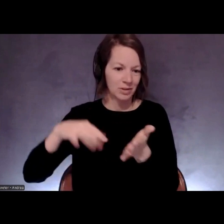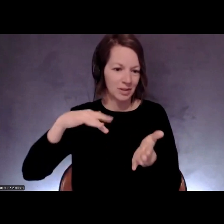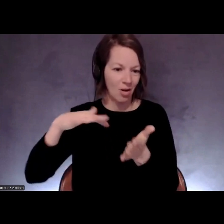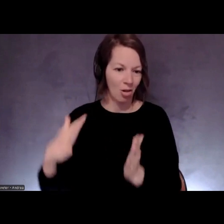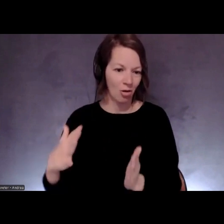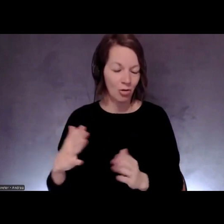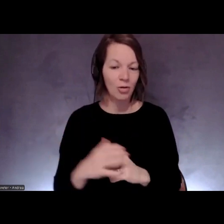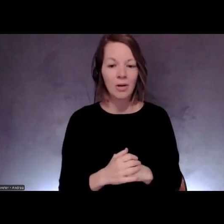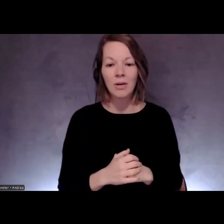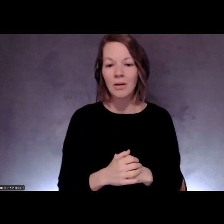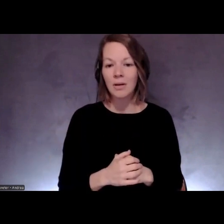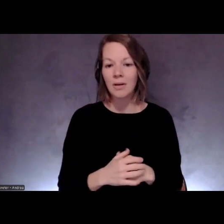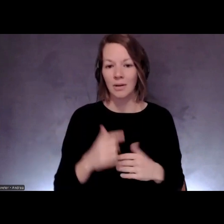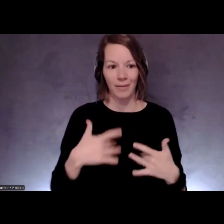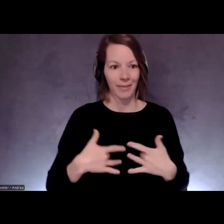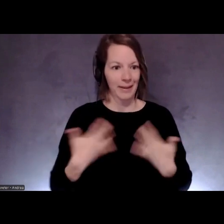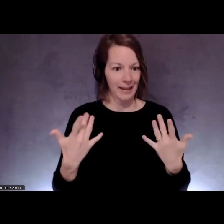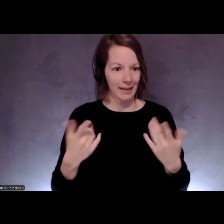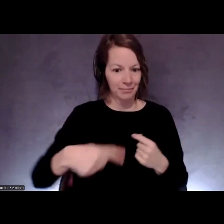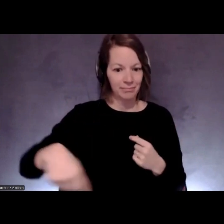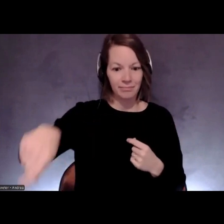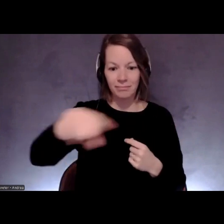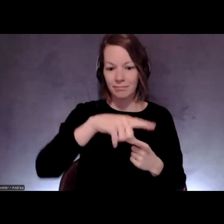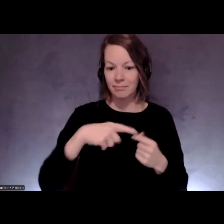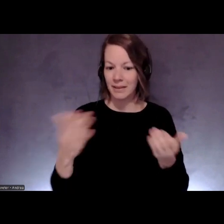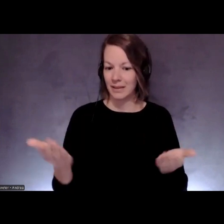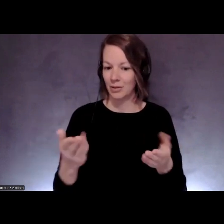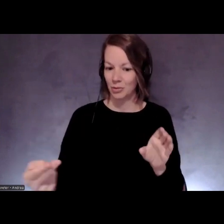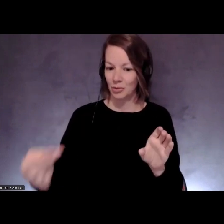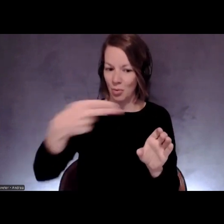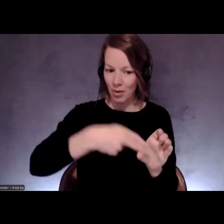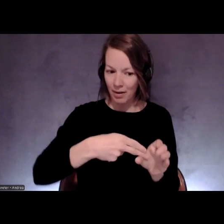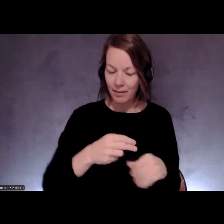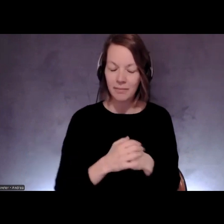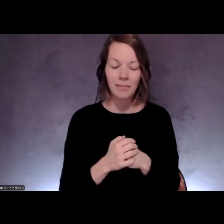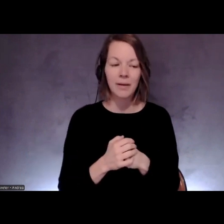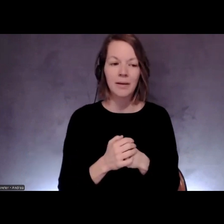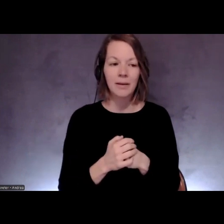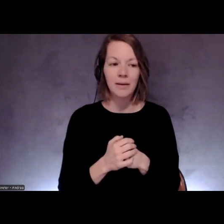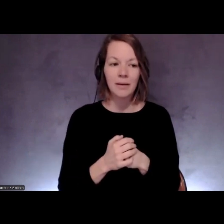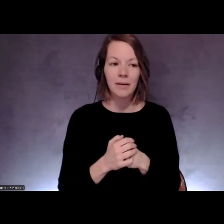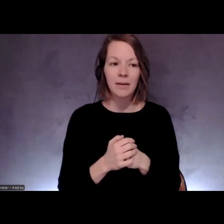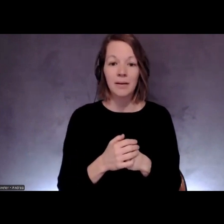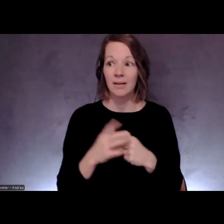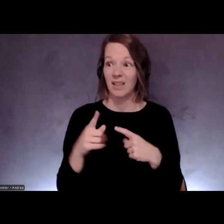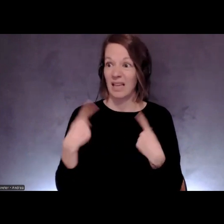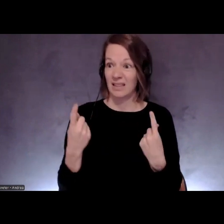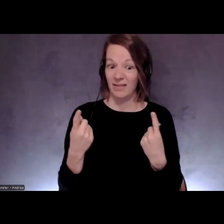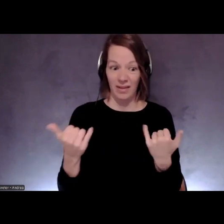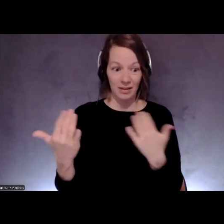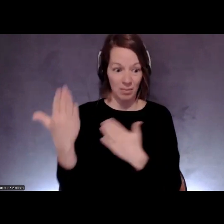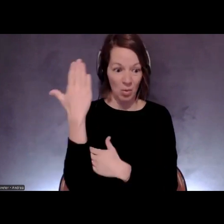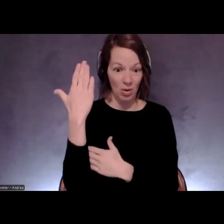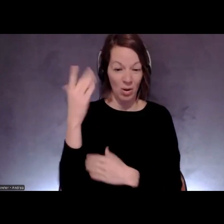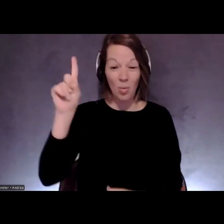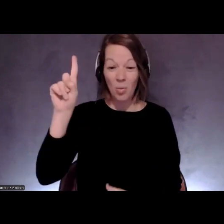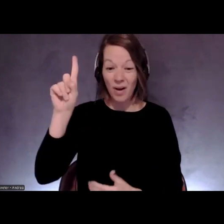so thrilled to have you join us. As of this morning,